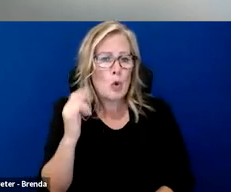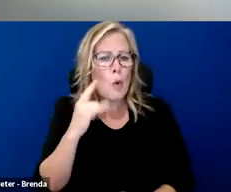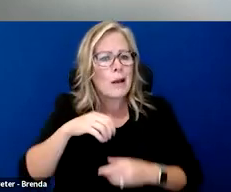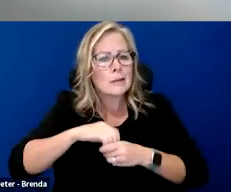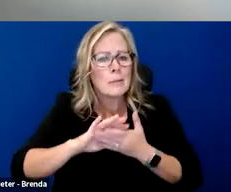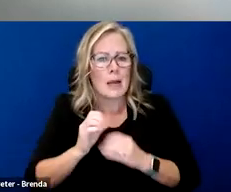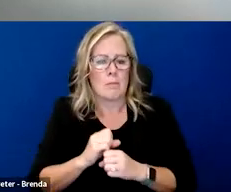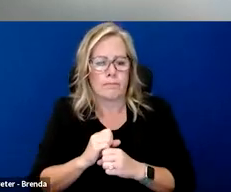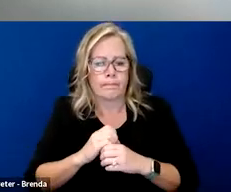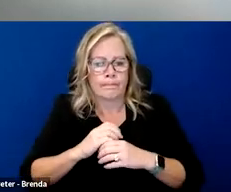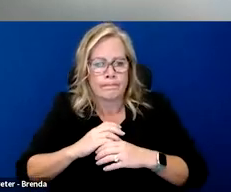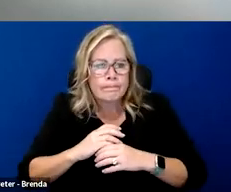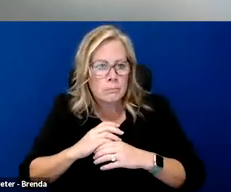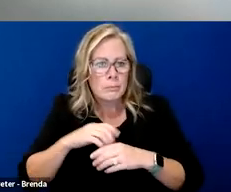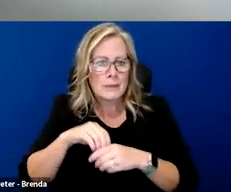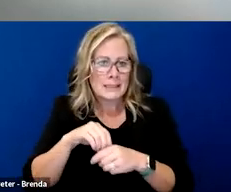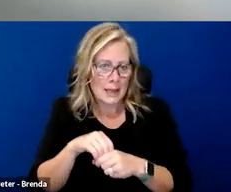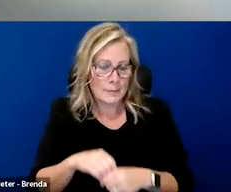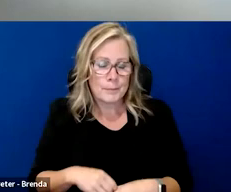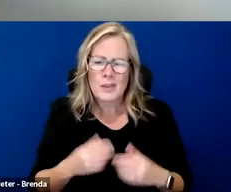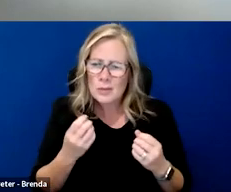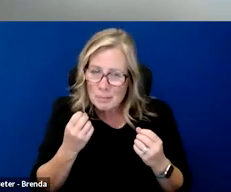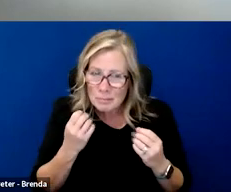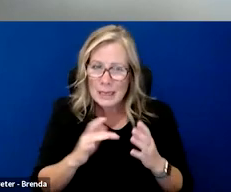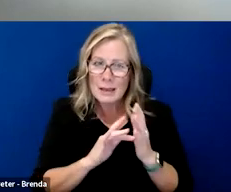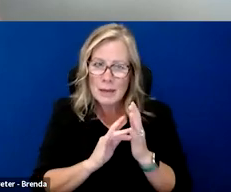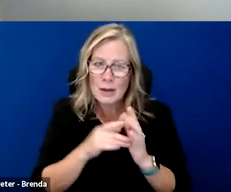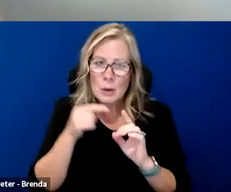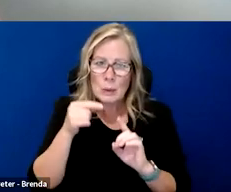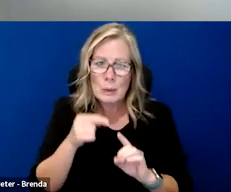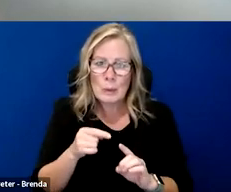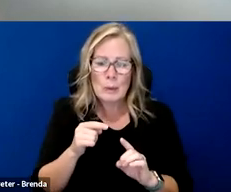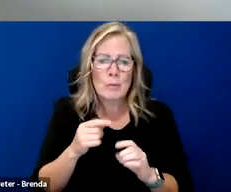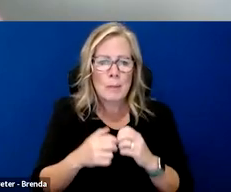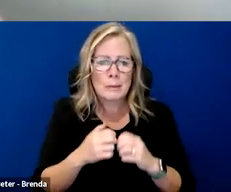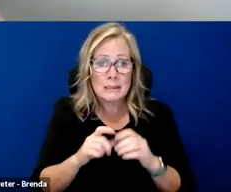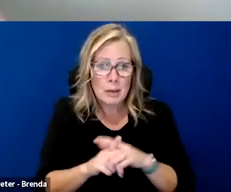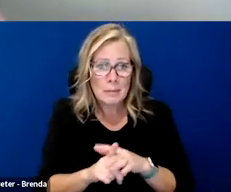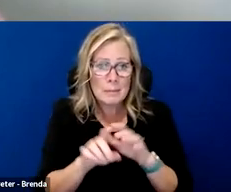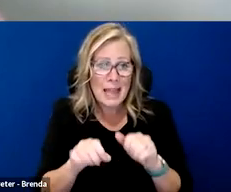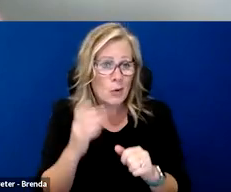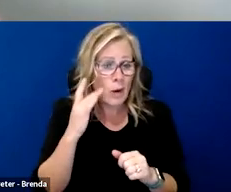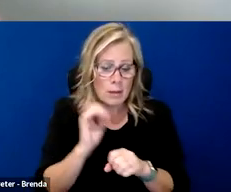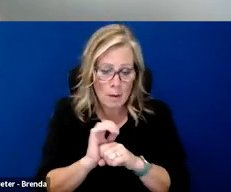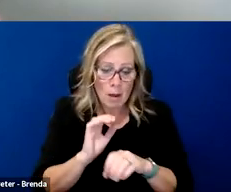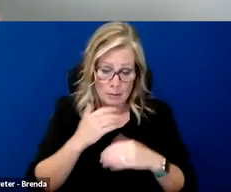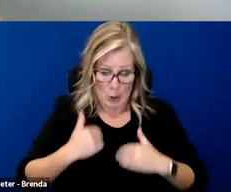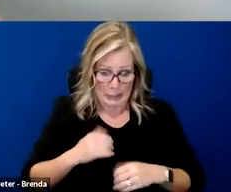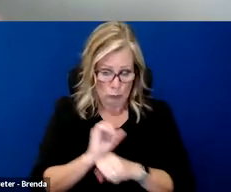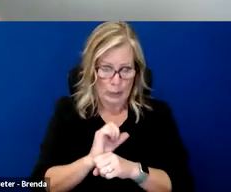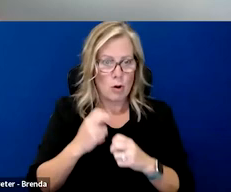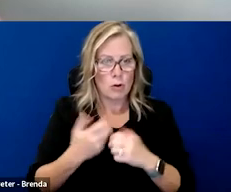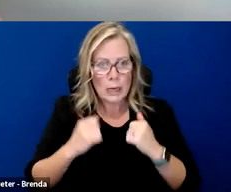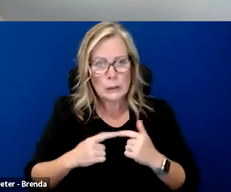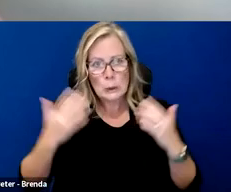at its simplest, in many ways the very processes that the body is trying to apply to cool off can lead to the symptoms of heat